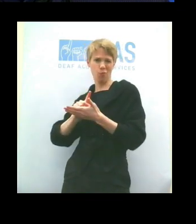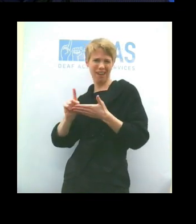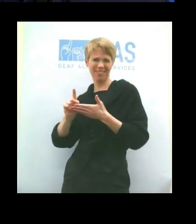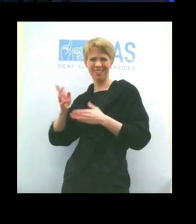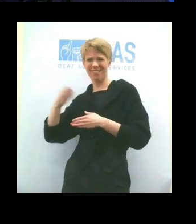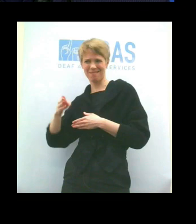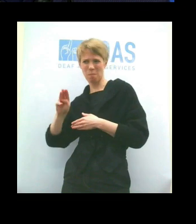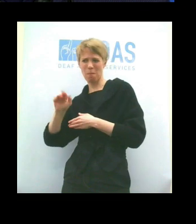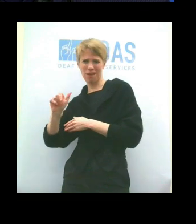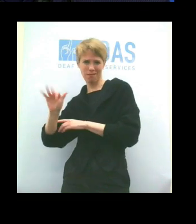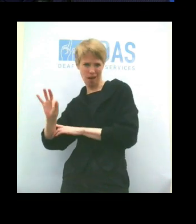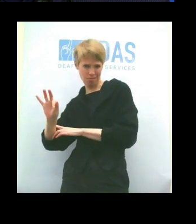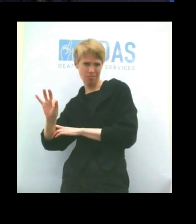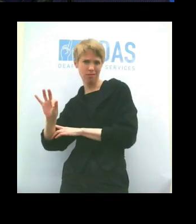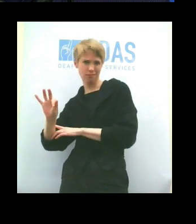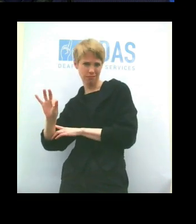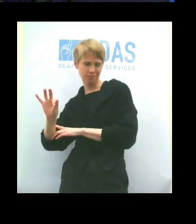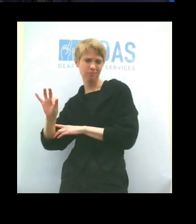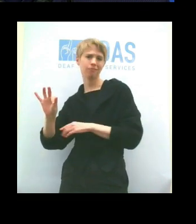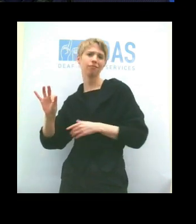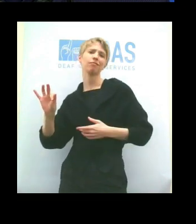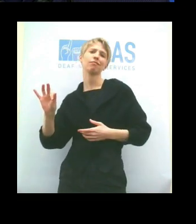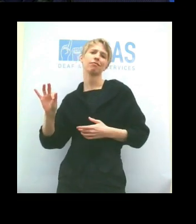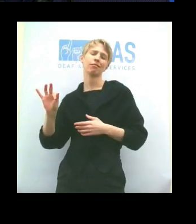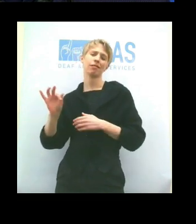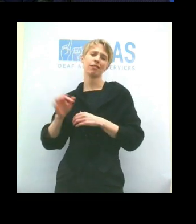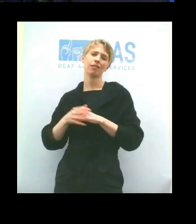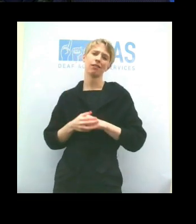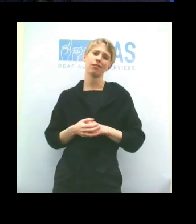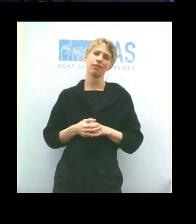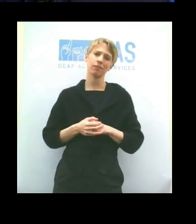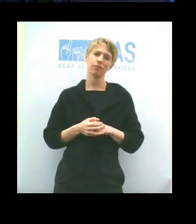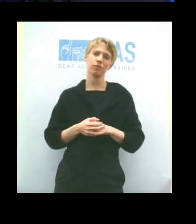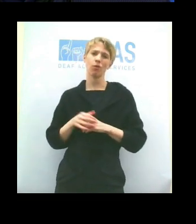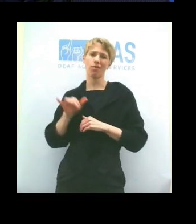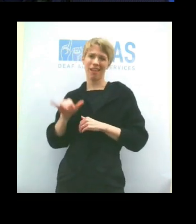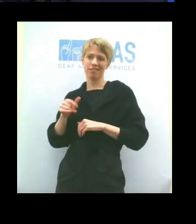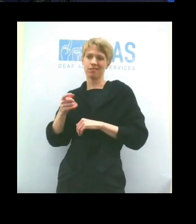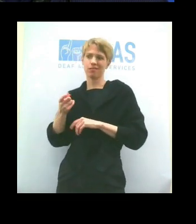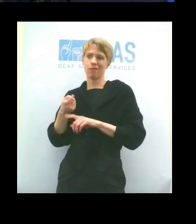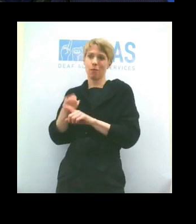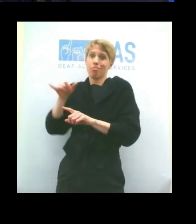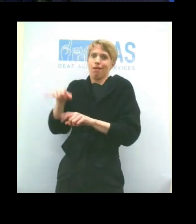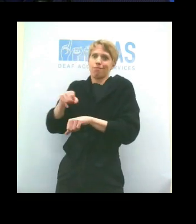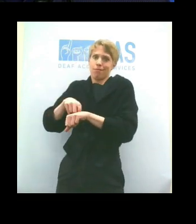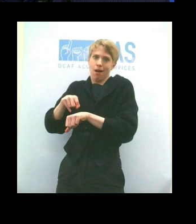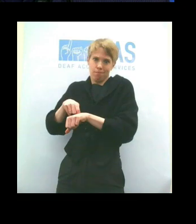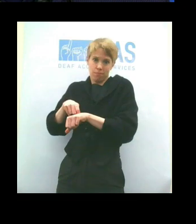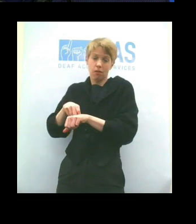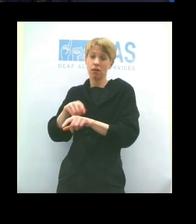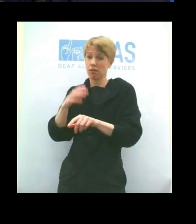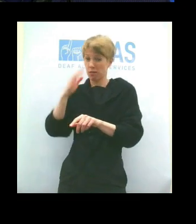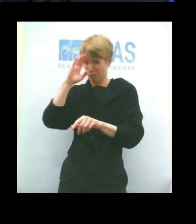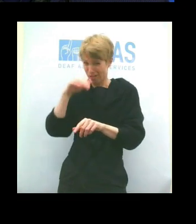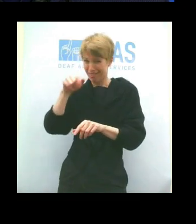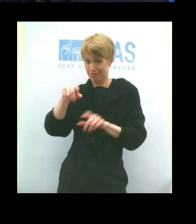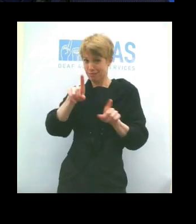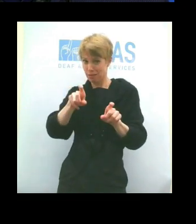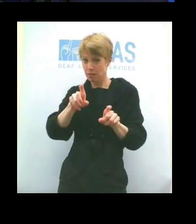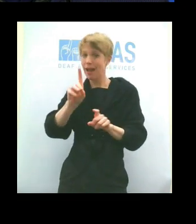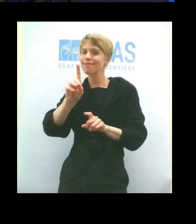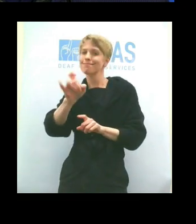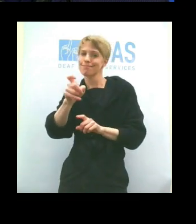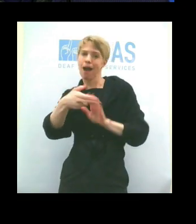people who've tested during that week for the coronavirus at that moment. This is not the antibody test. This is the diagnostic